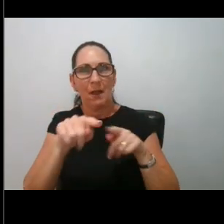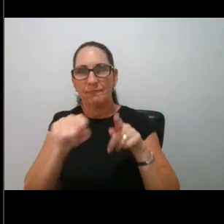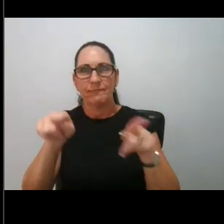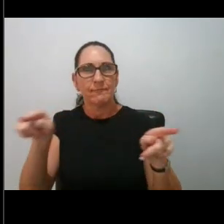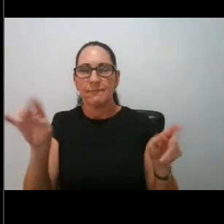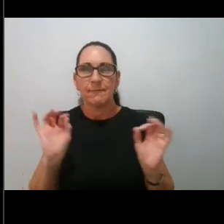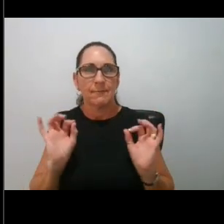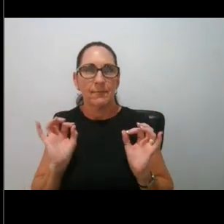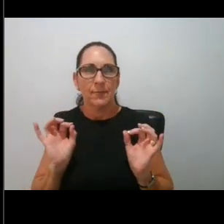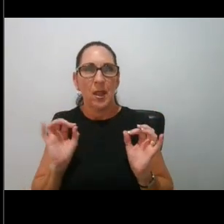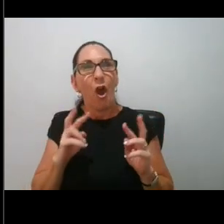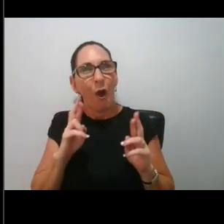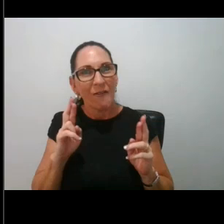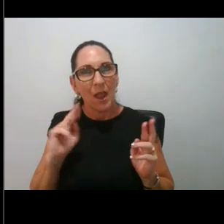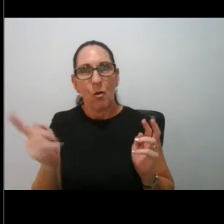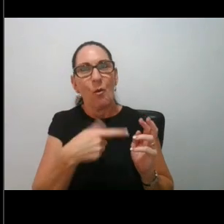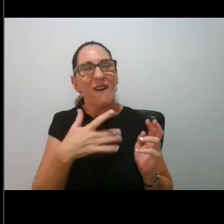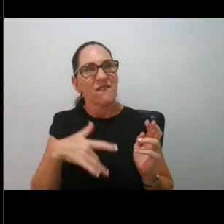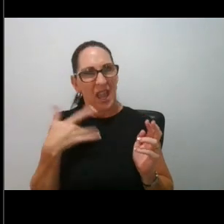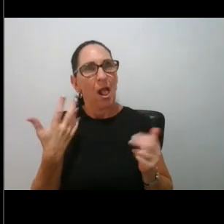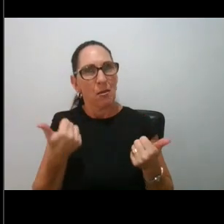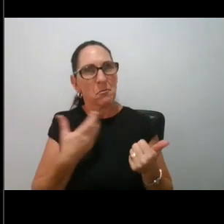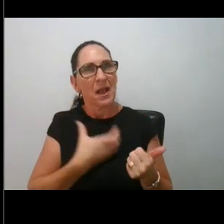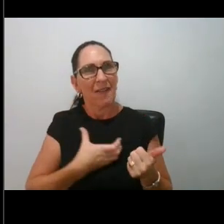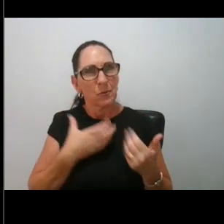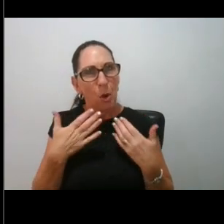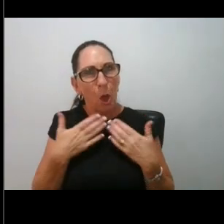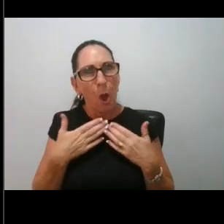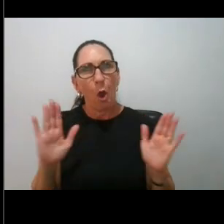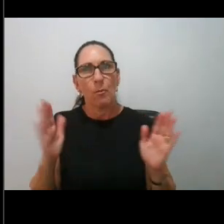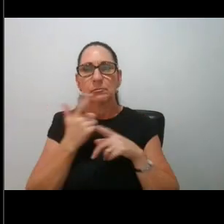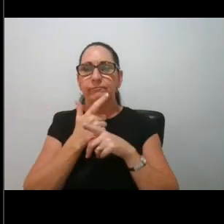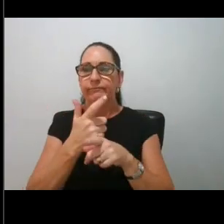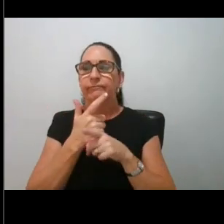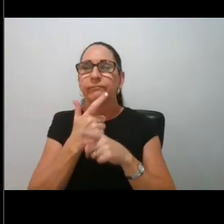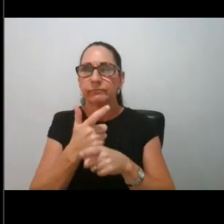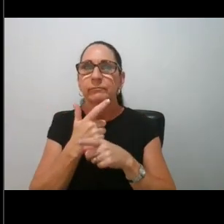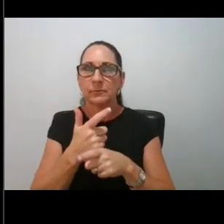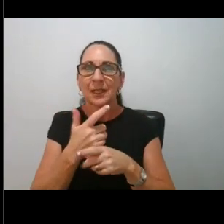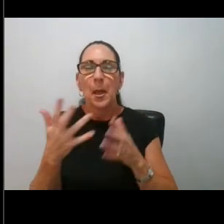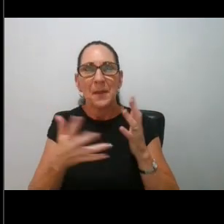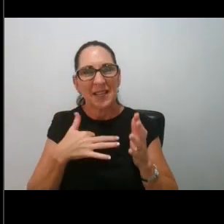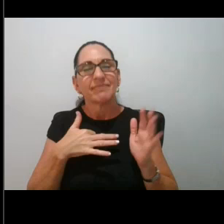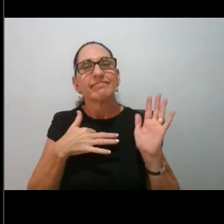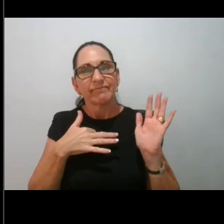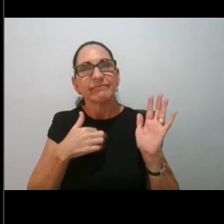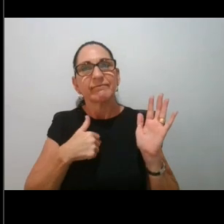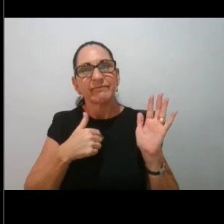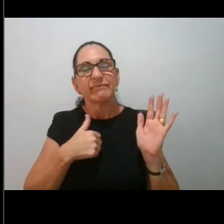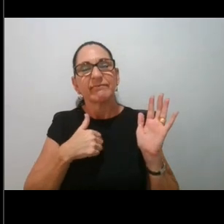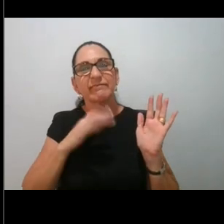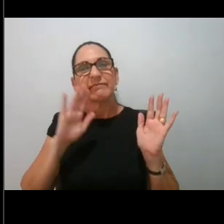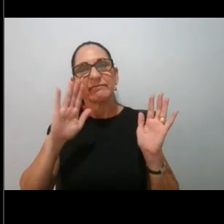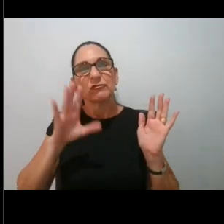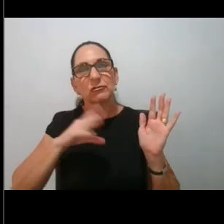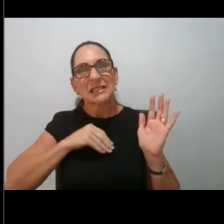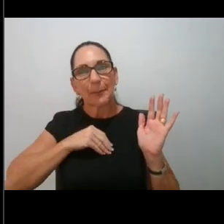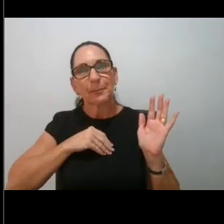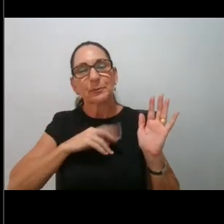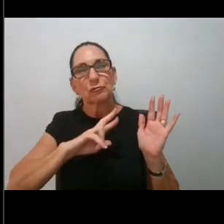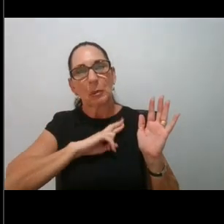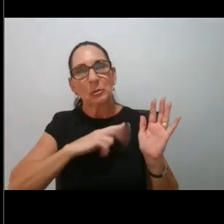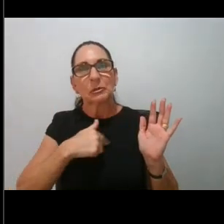people hopefully feel free to be as open and honest as possible, to take responsibility, to apologise. Really,